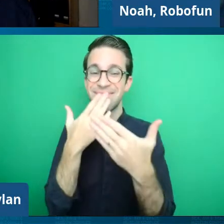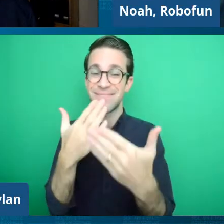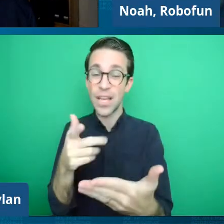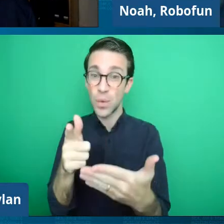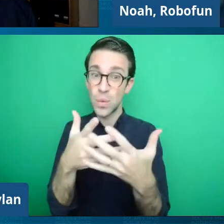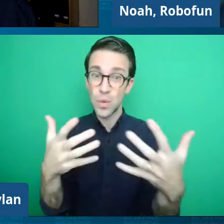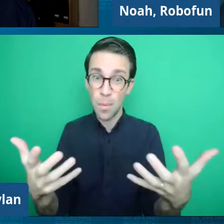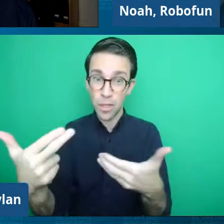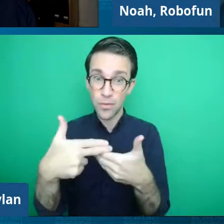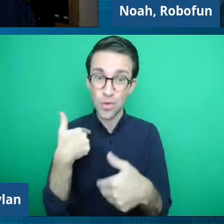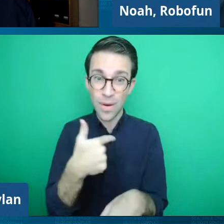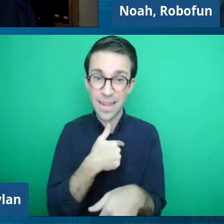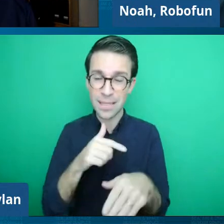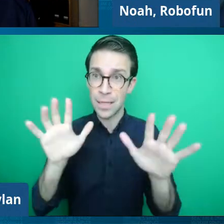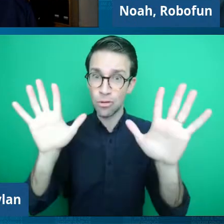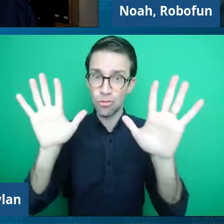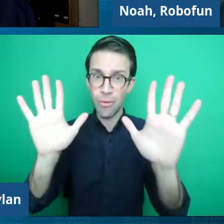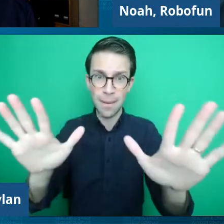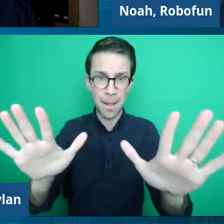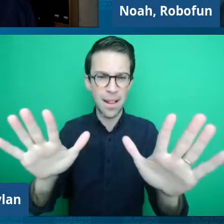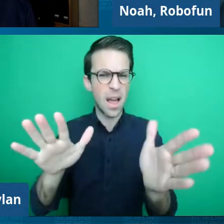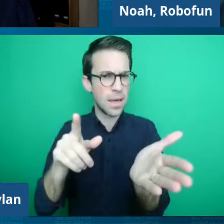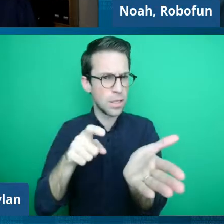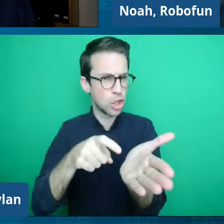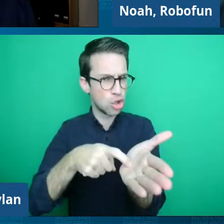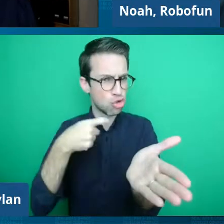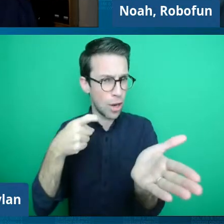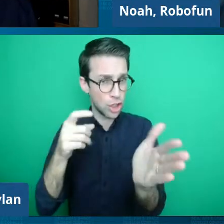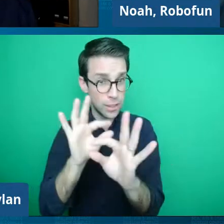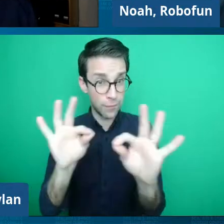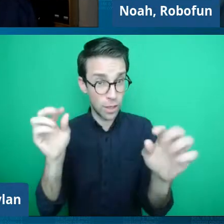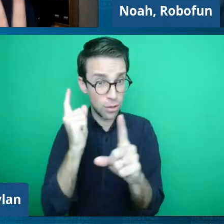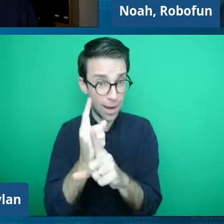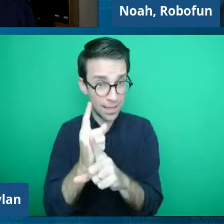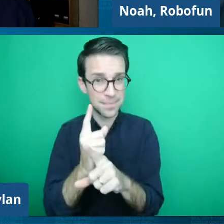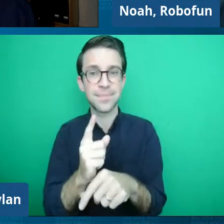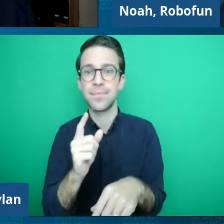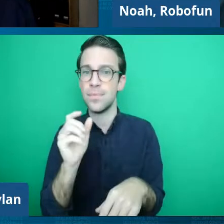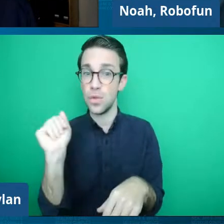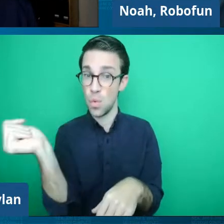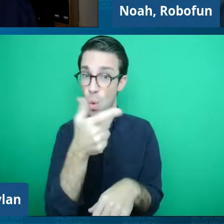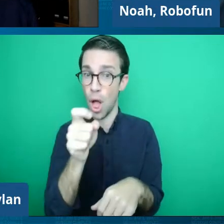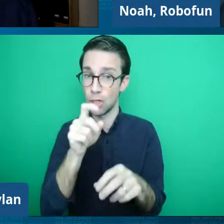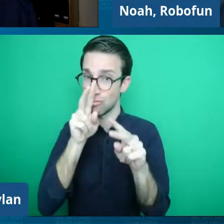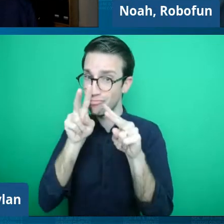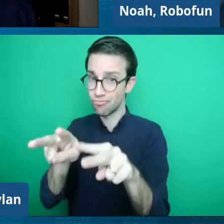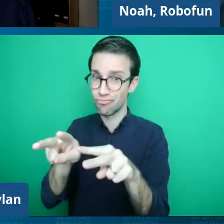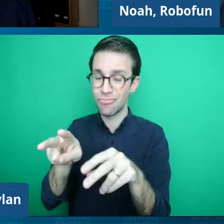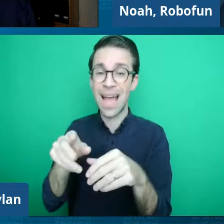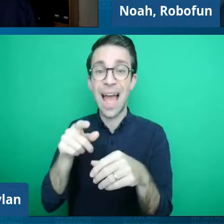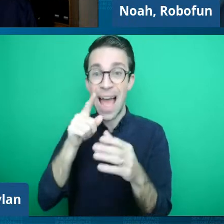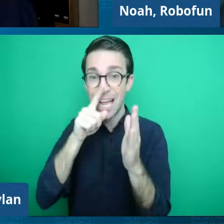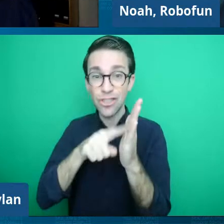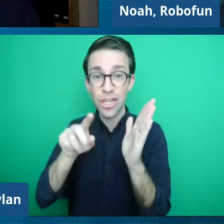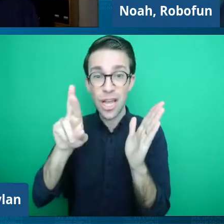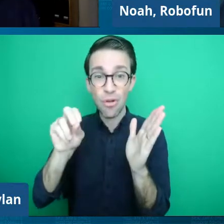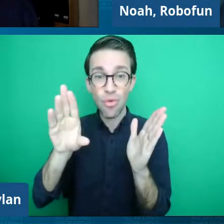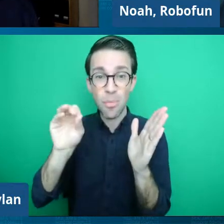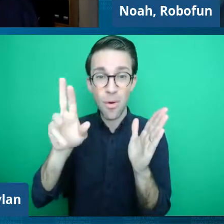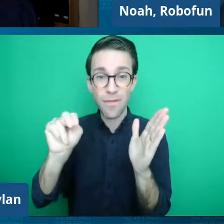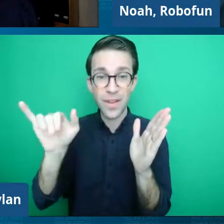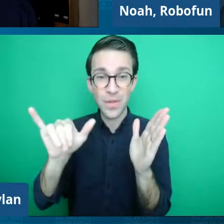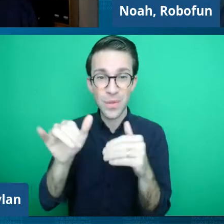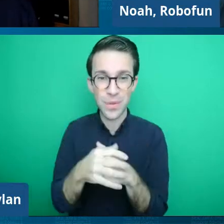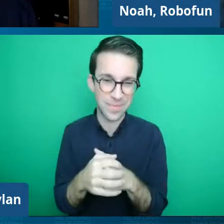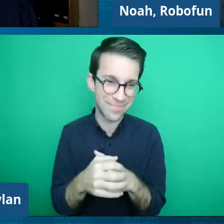That was incredible. And yes, Scratch, I believe, is free. So definitely everyone check that out too, and check out RoboFun too. Thanks